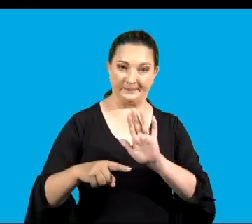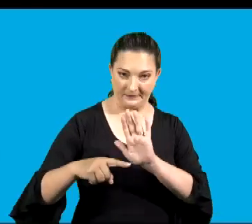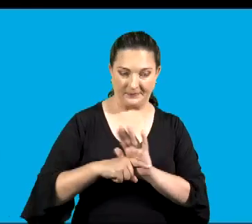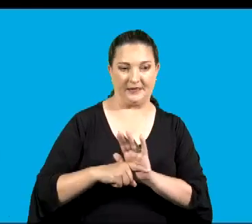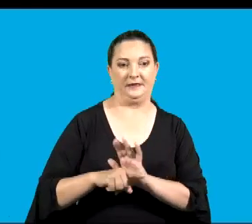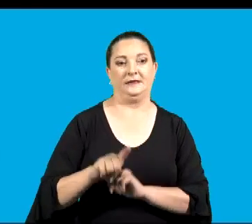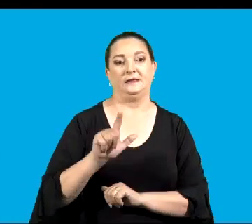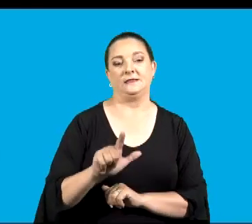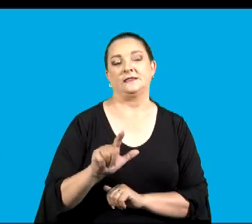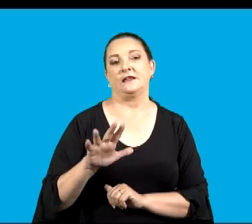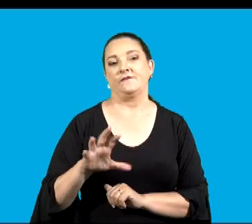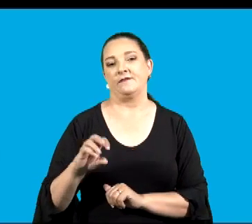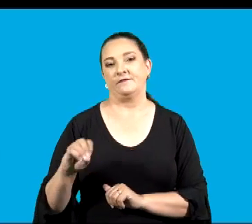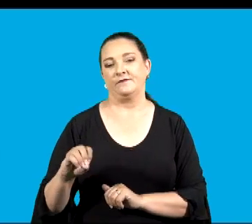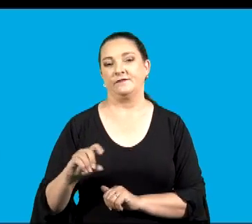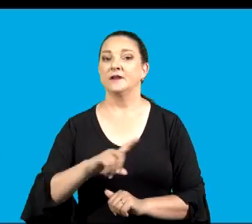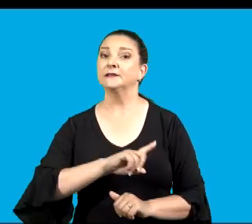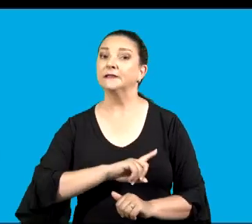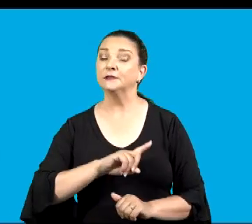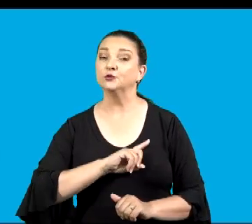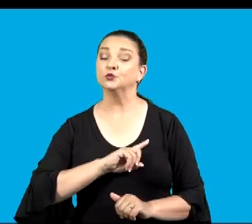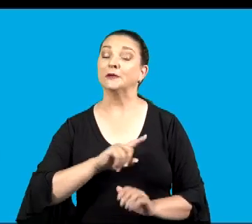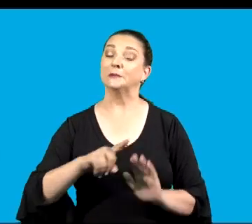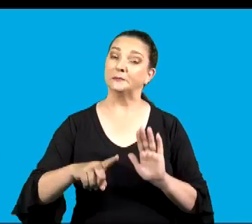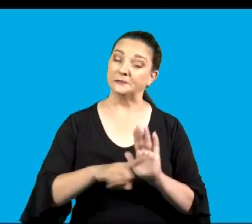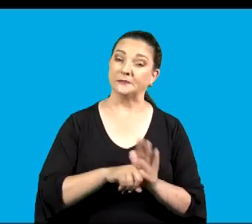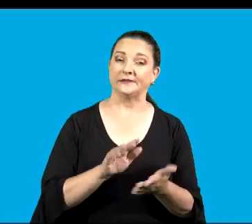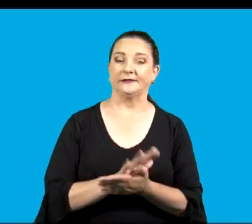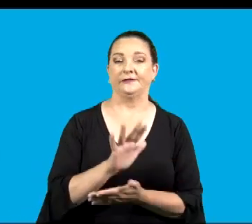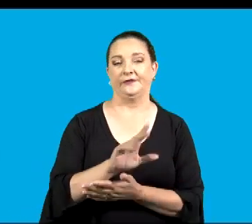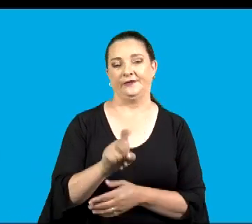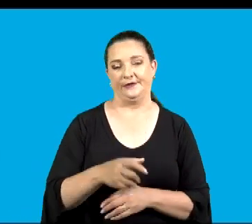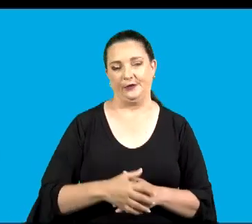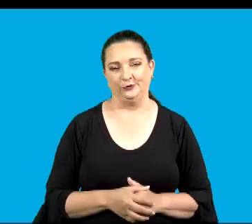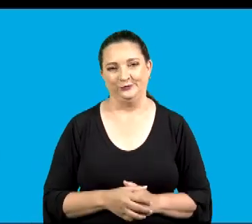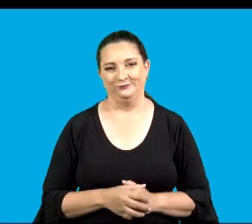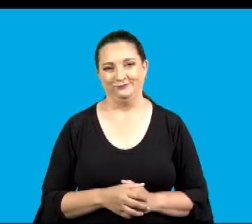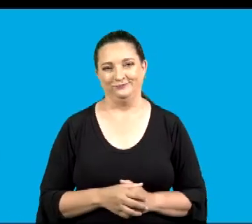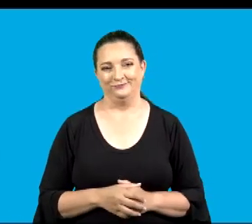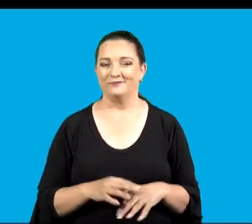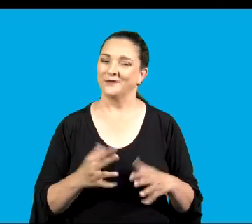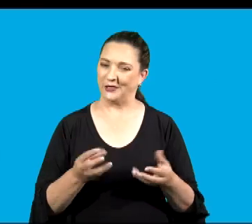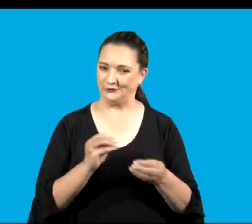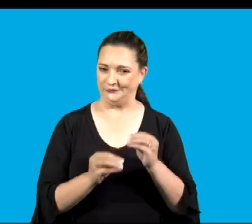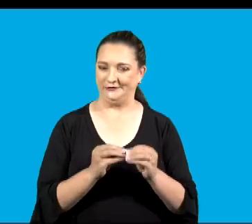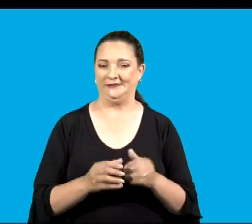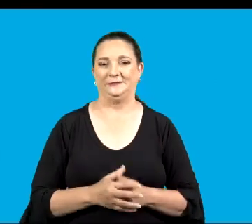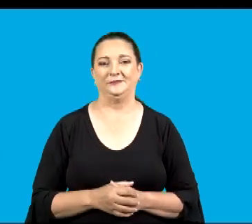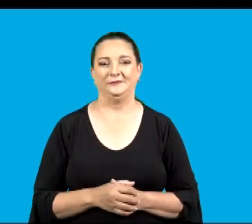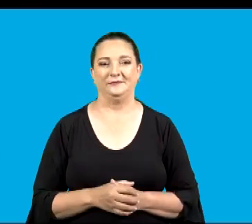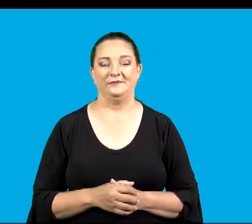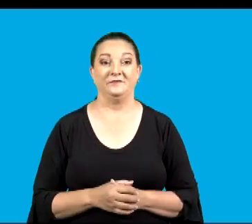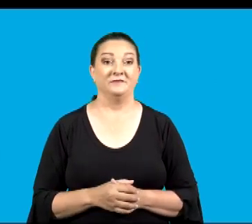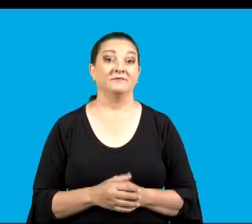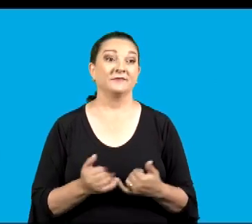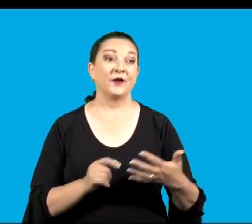7.5. That would mean we end up with minus 15,000. That is how you would do that